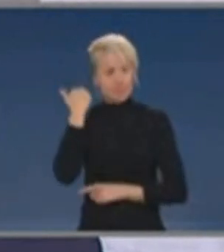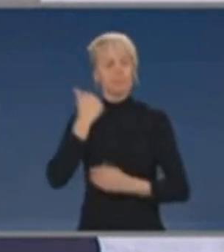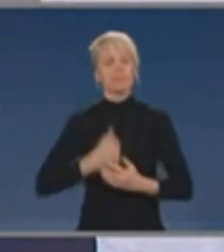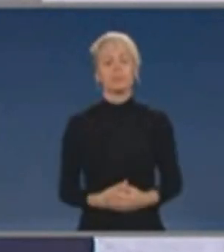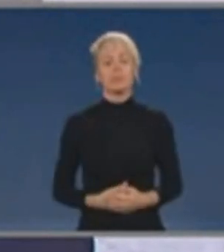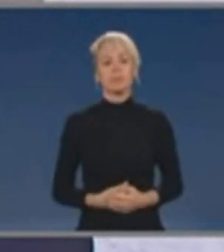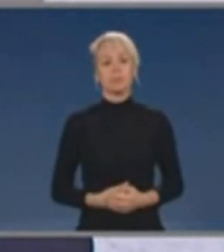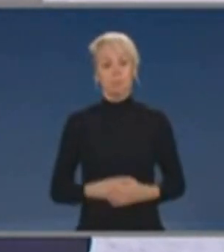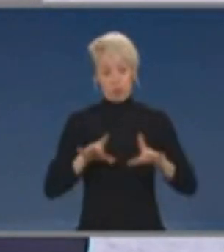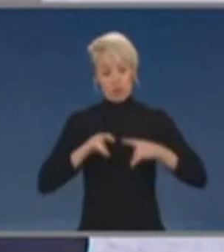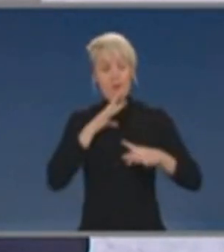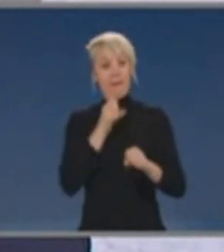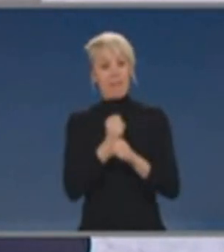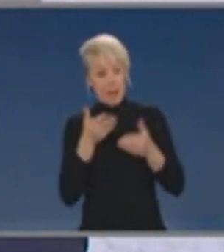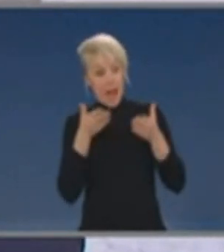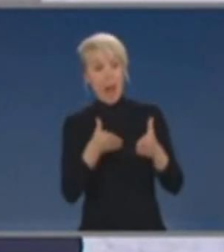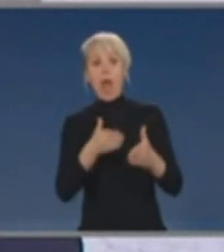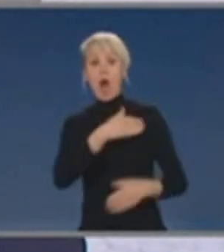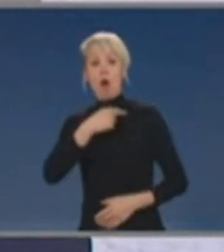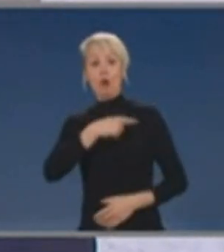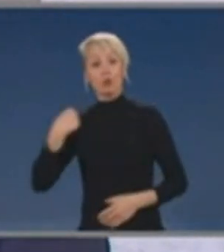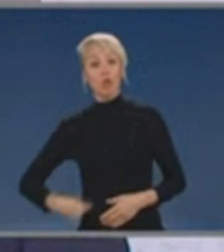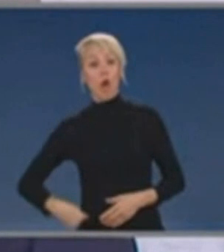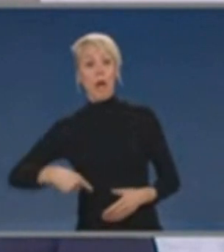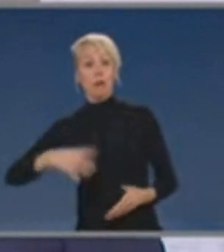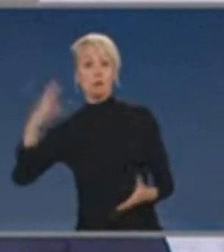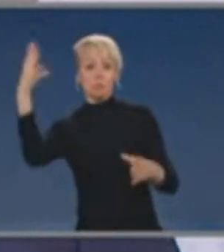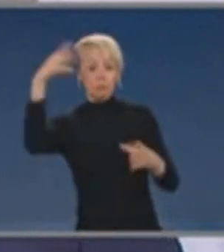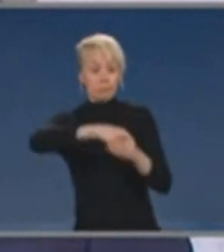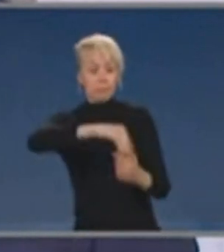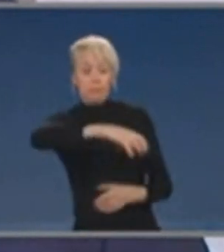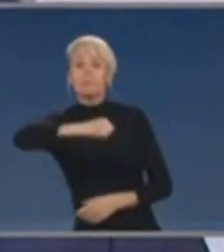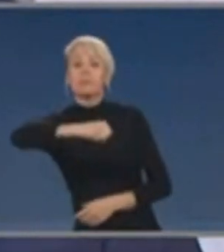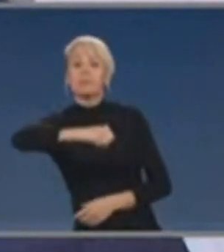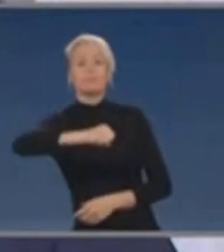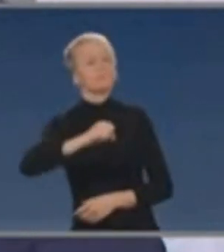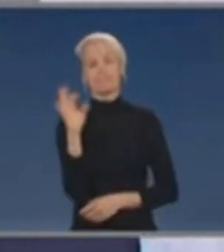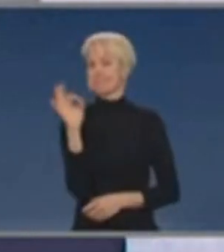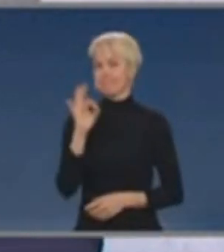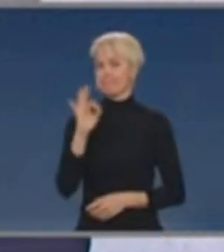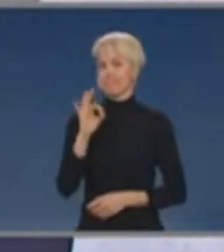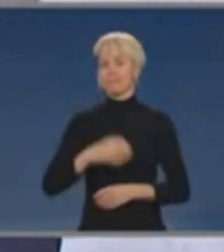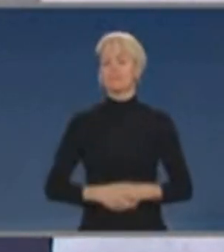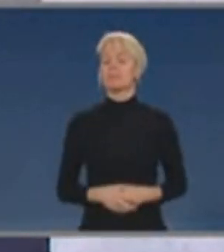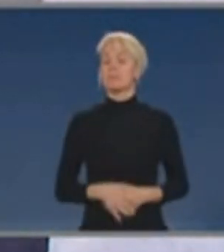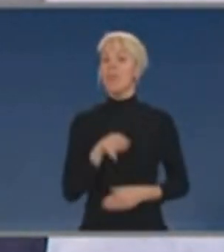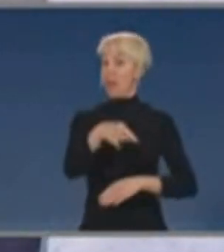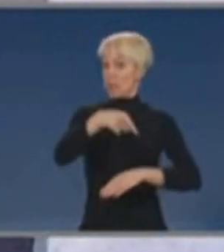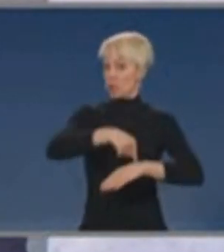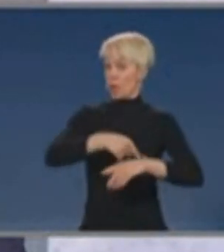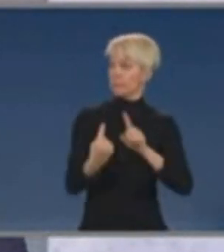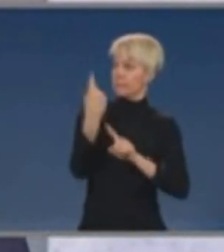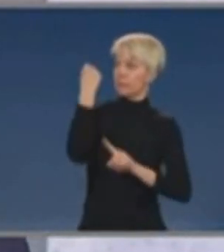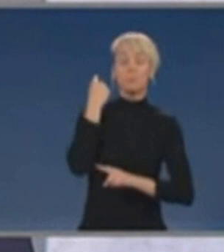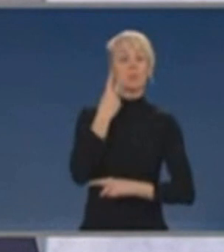authority of the Commonwealth Government. It was not. At that time, sales of assets by